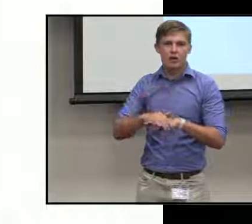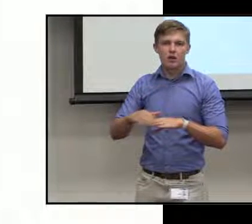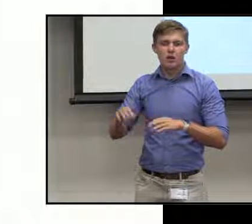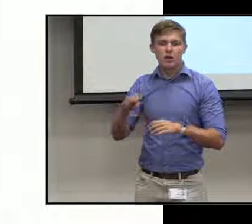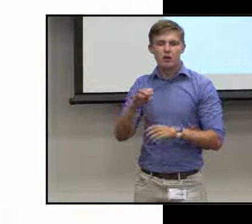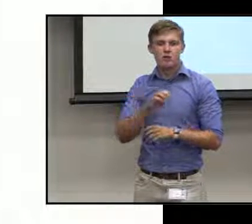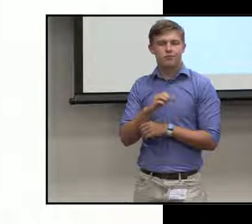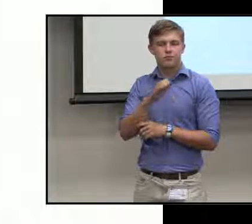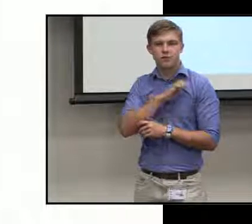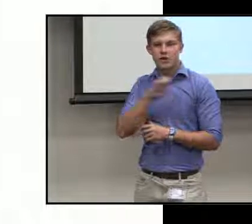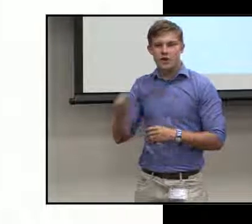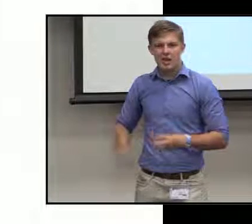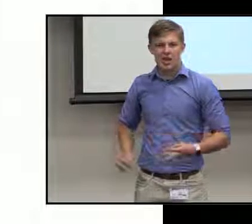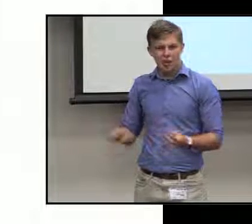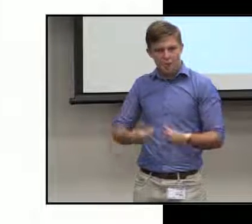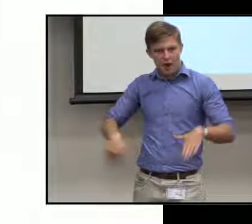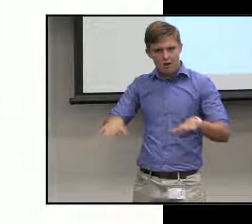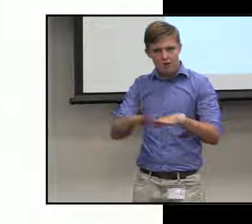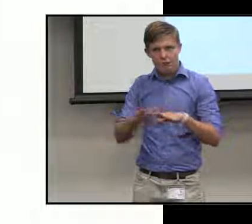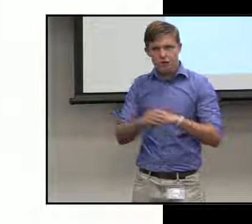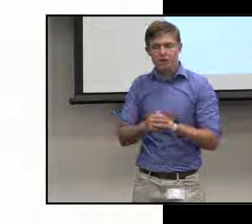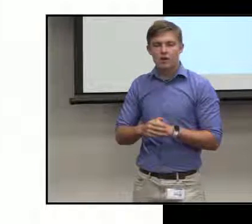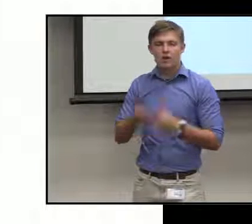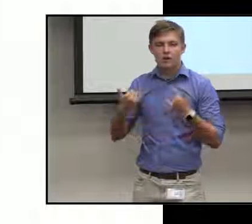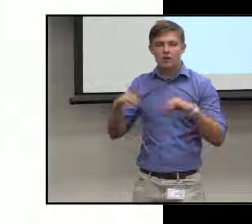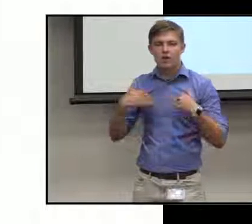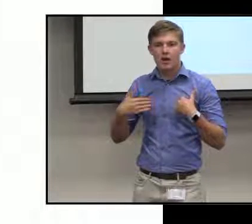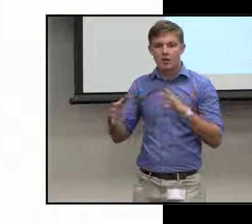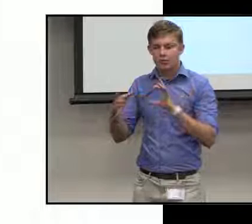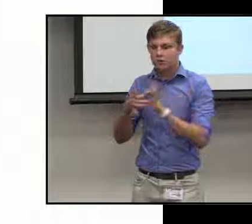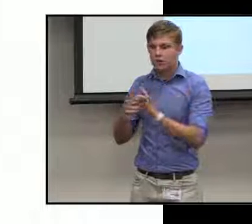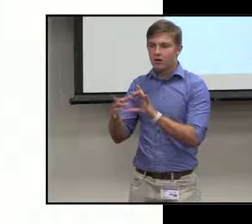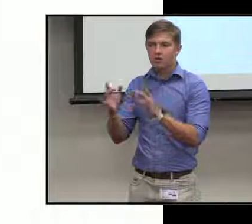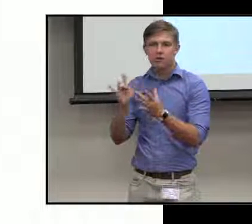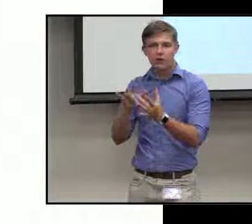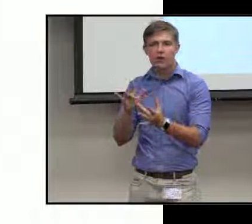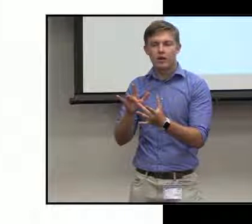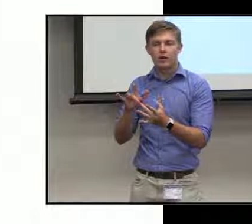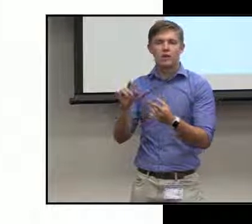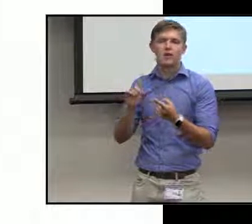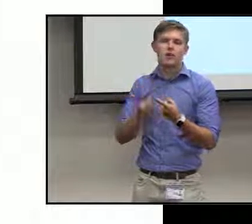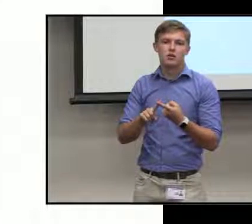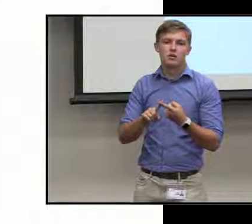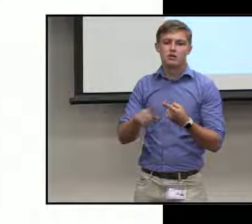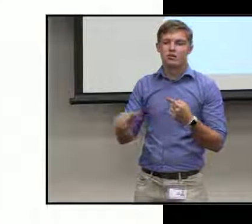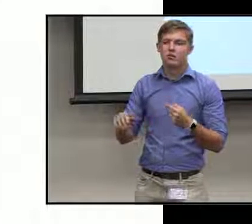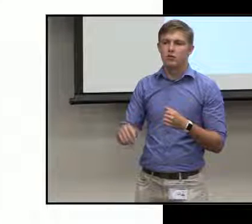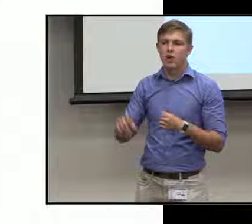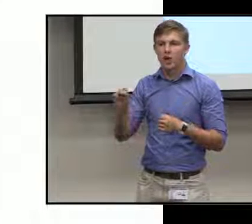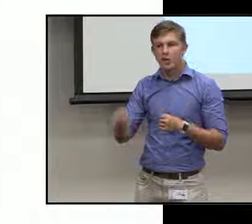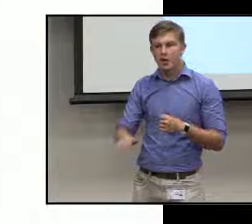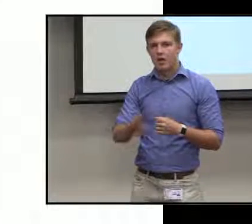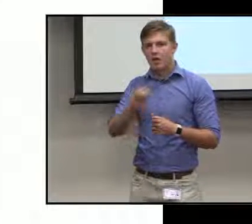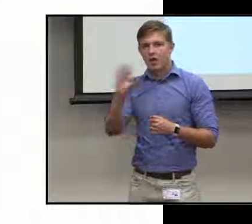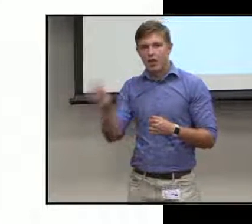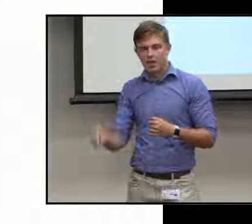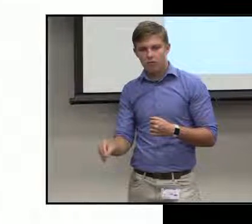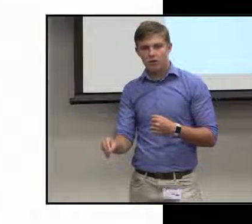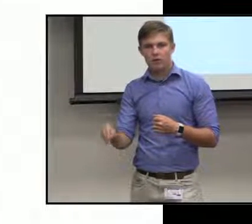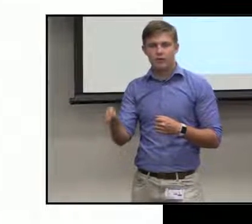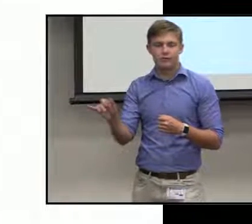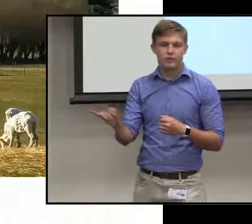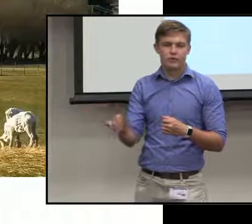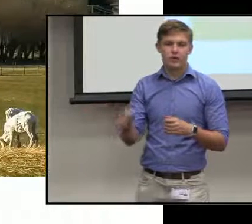they still have ties with England and Australia and South Africa and so forth. So they're